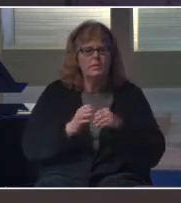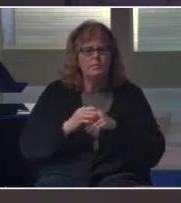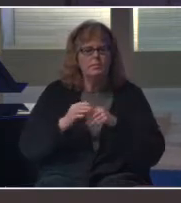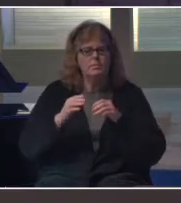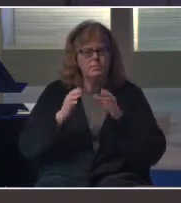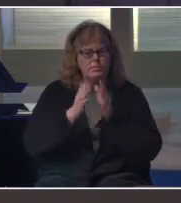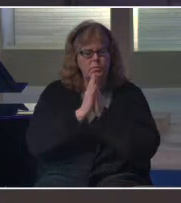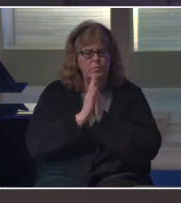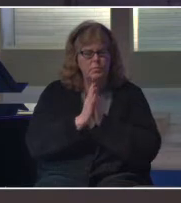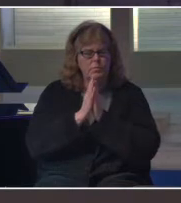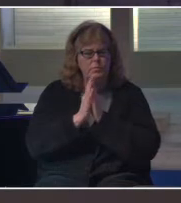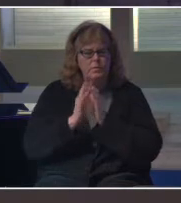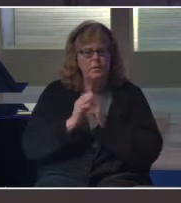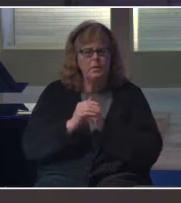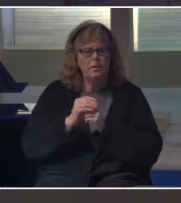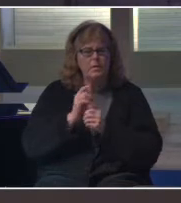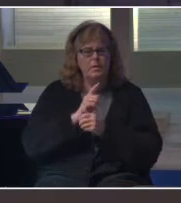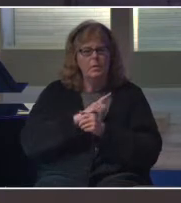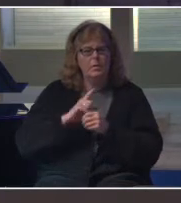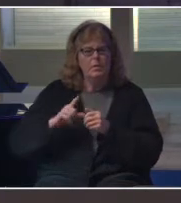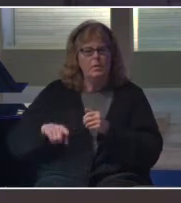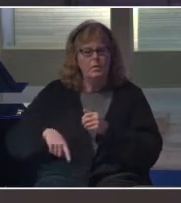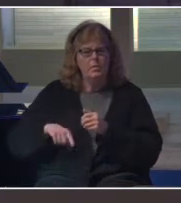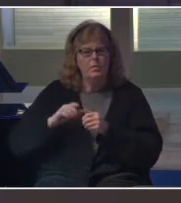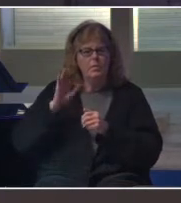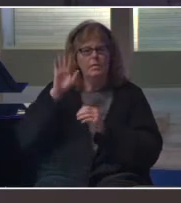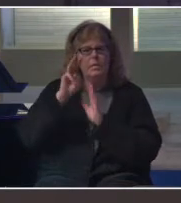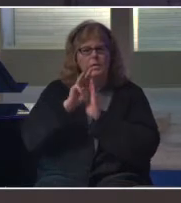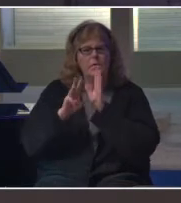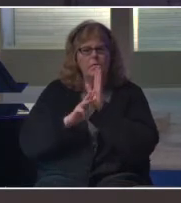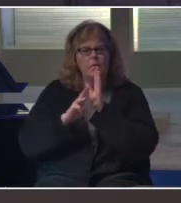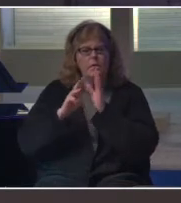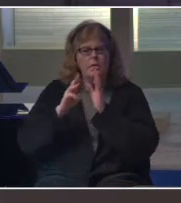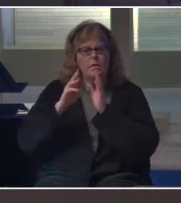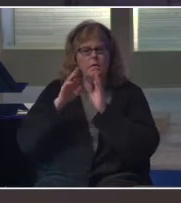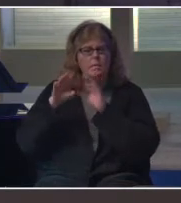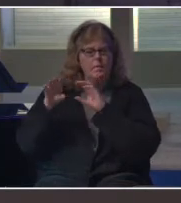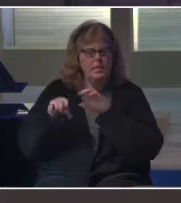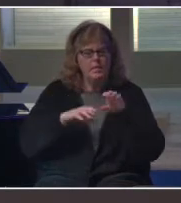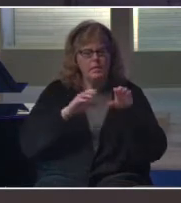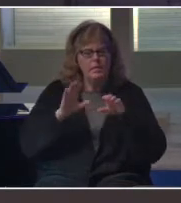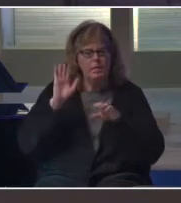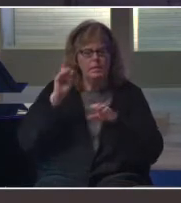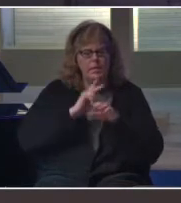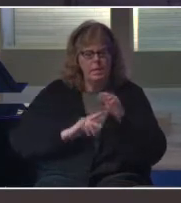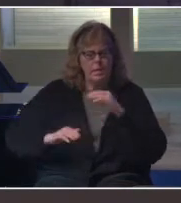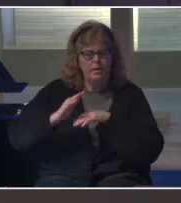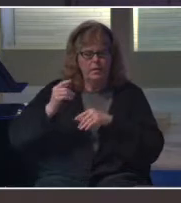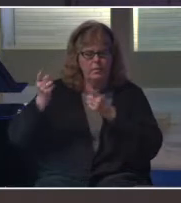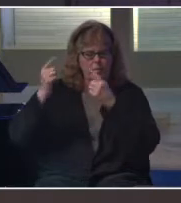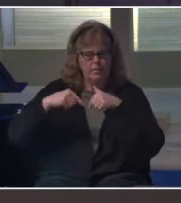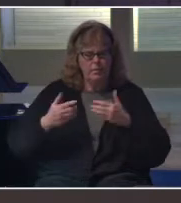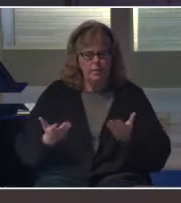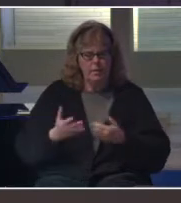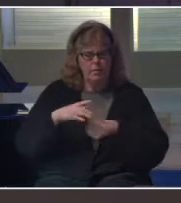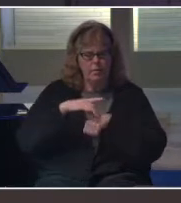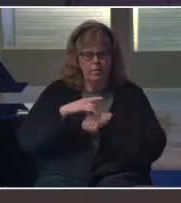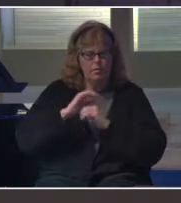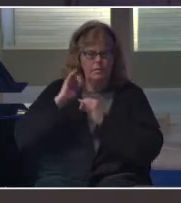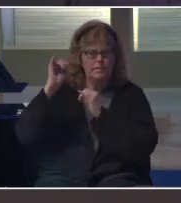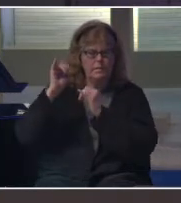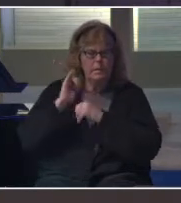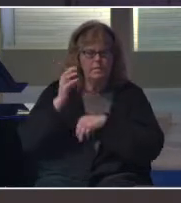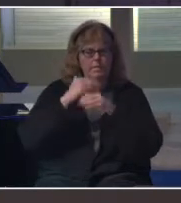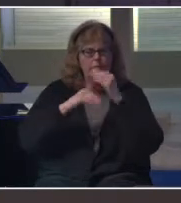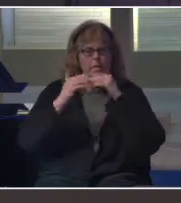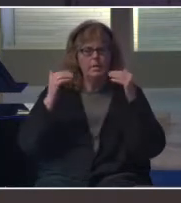pray, Lord, thy will be done, thy kingdom come on earth as it is in